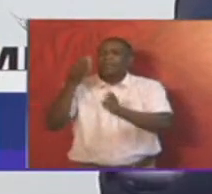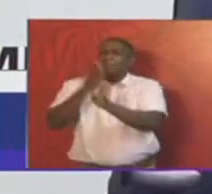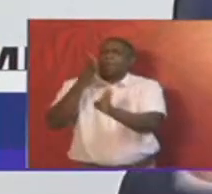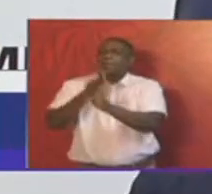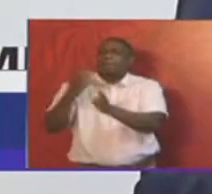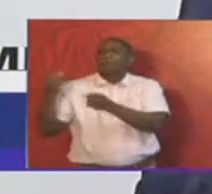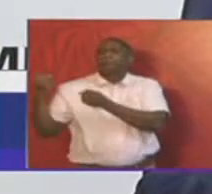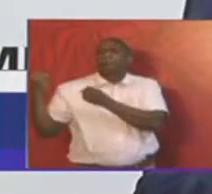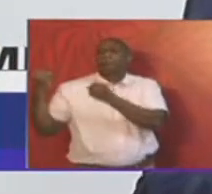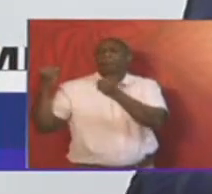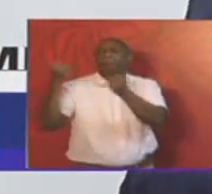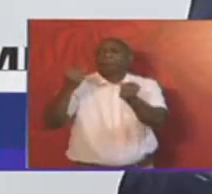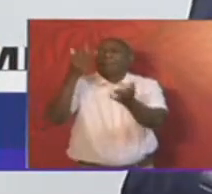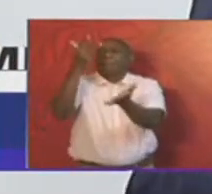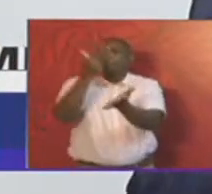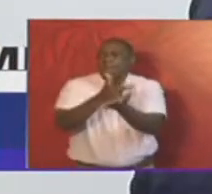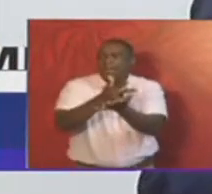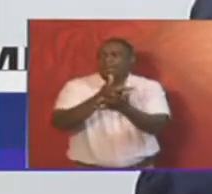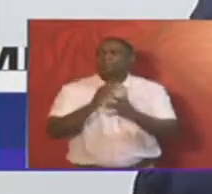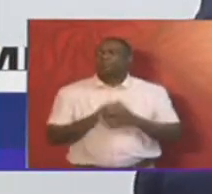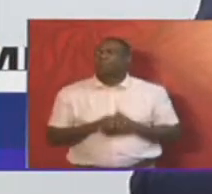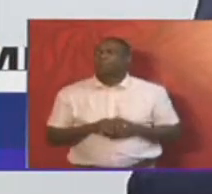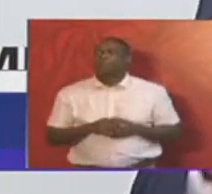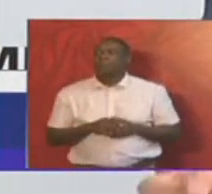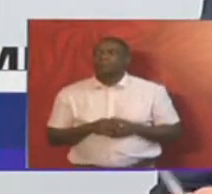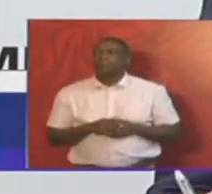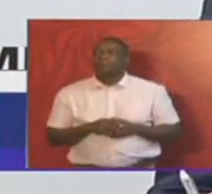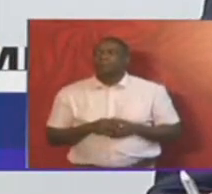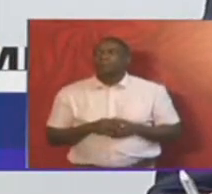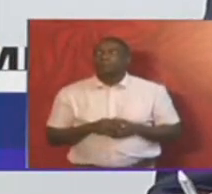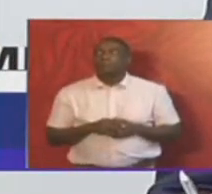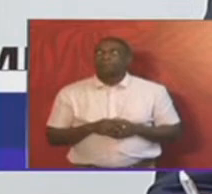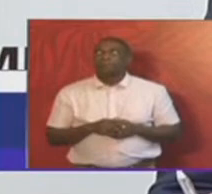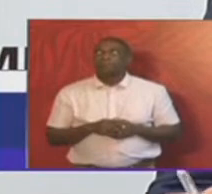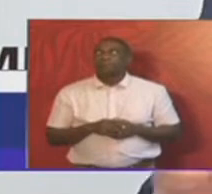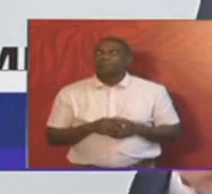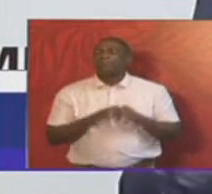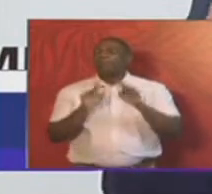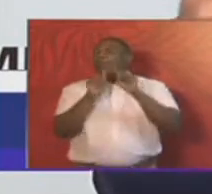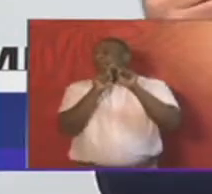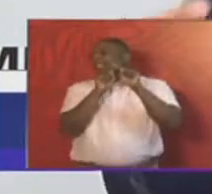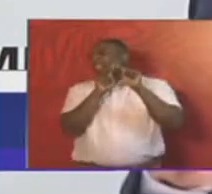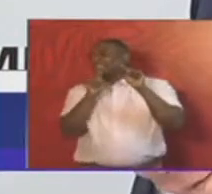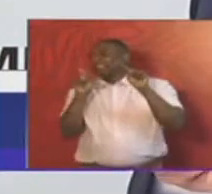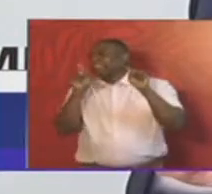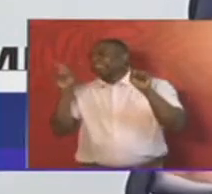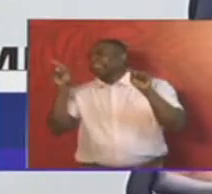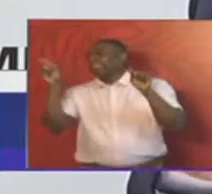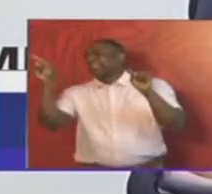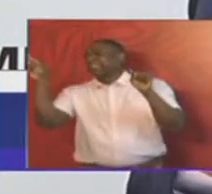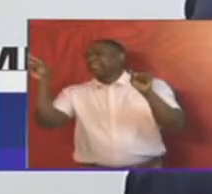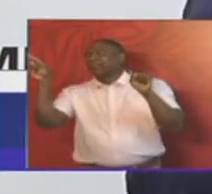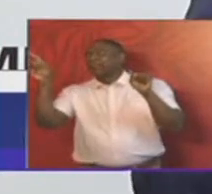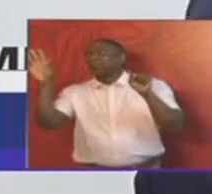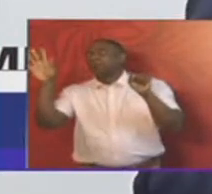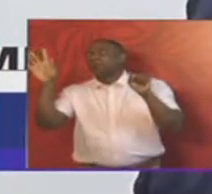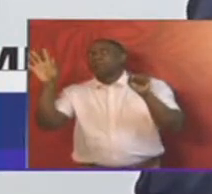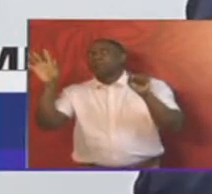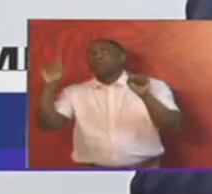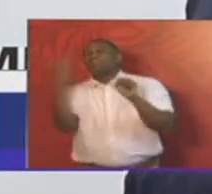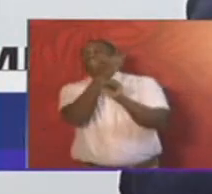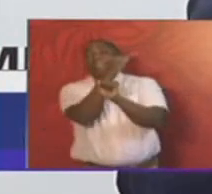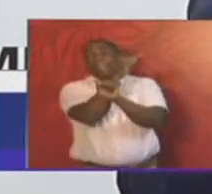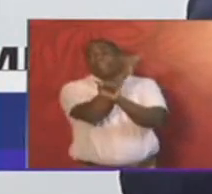people living in places like Kernahan, Guayaguayare, these communities that